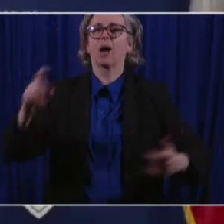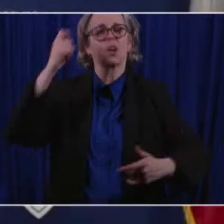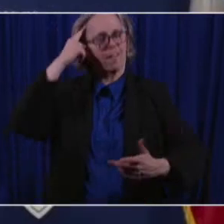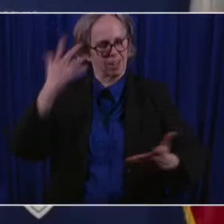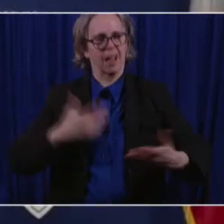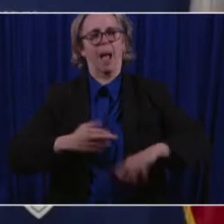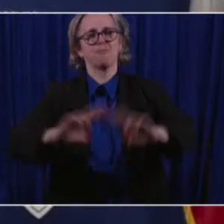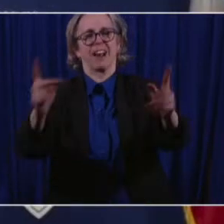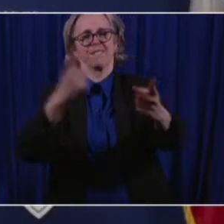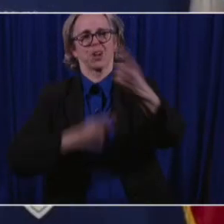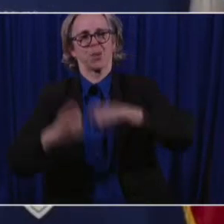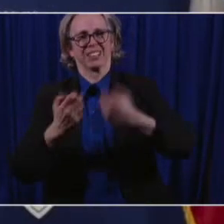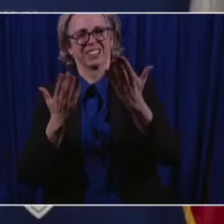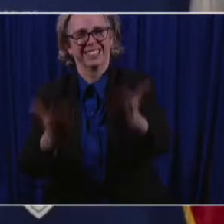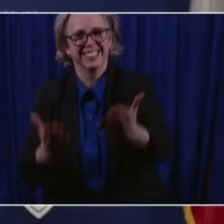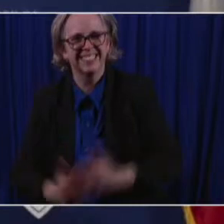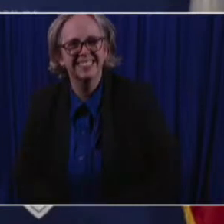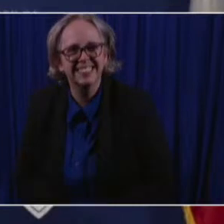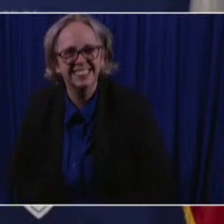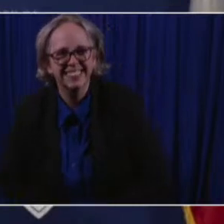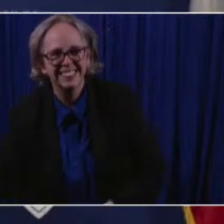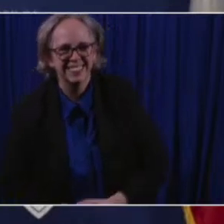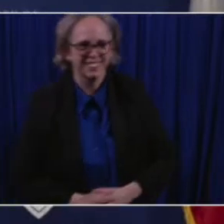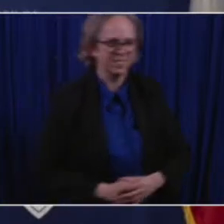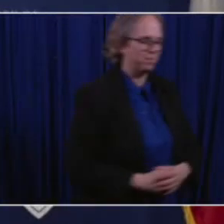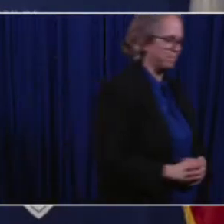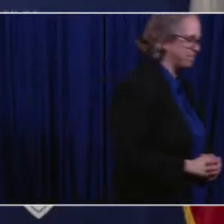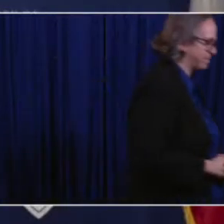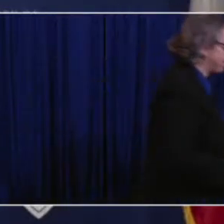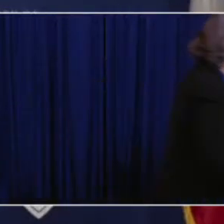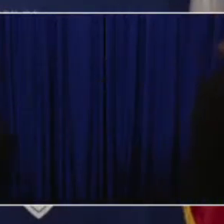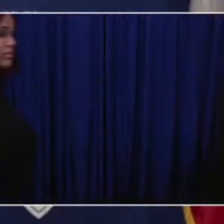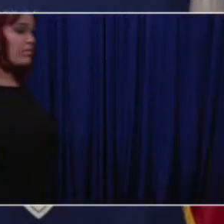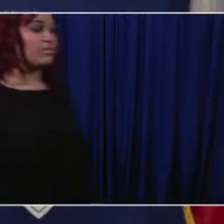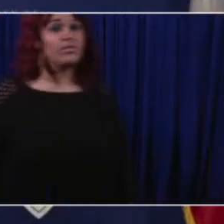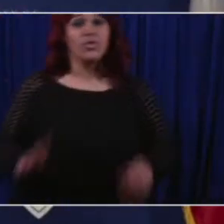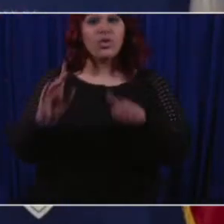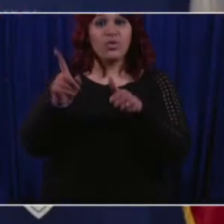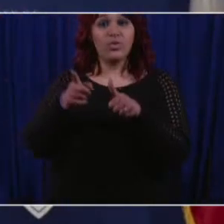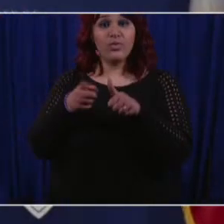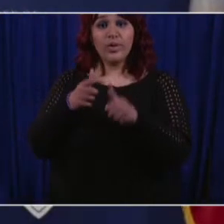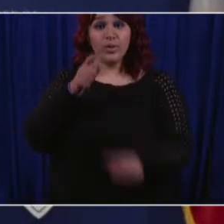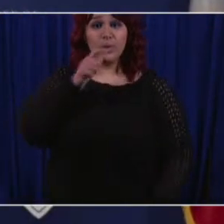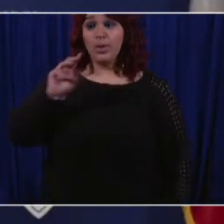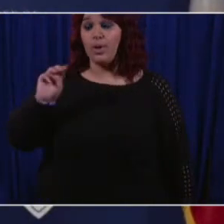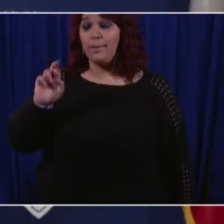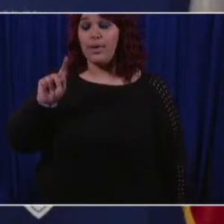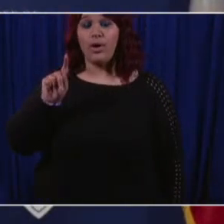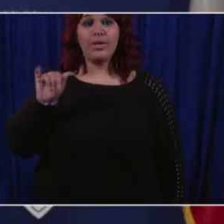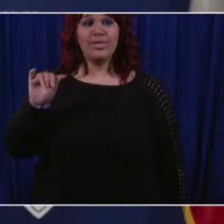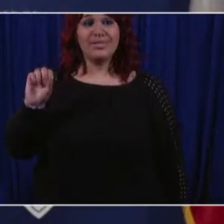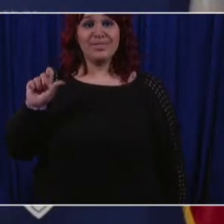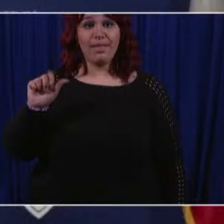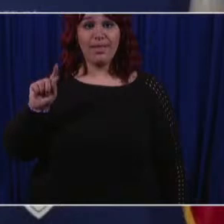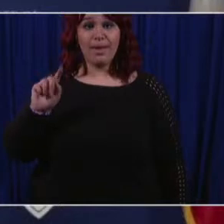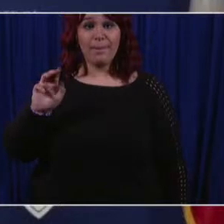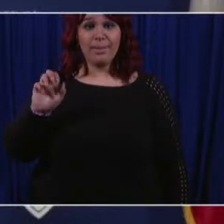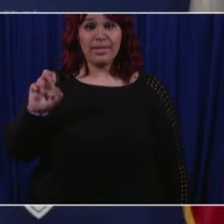is online today, and it's from Marty Schladen at the Ohio Capitol Journal. Good afternoon, Governor. Afternoon. Hi, Marty.